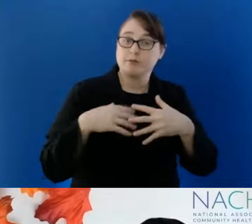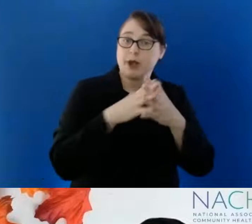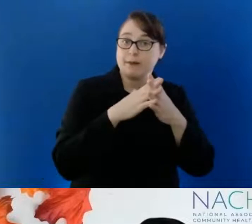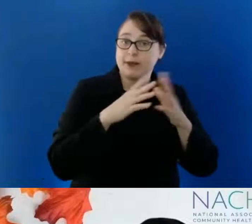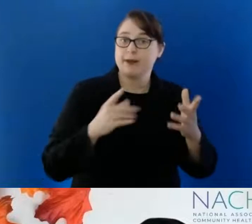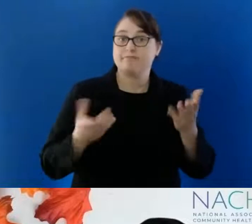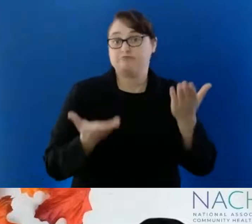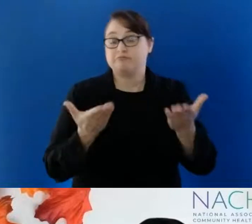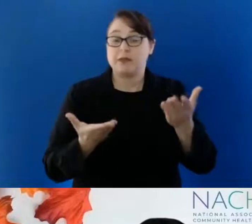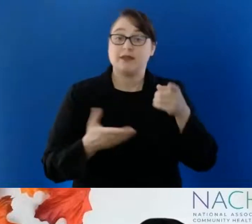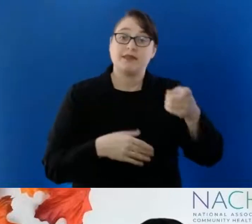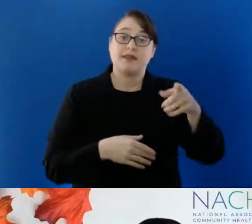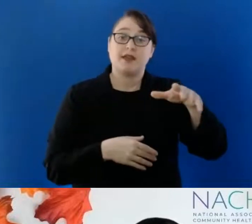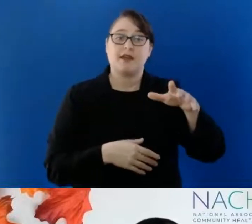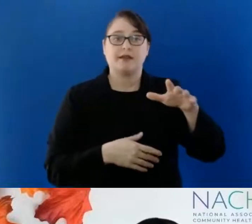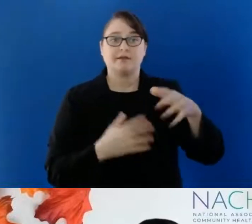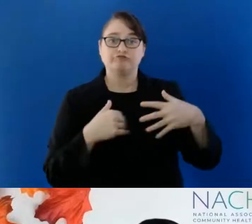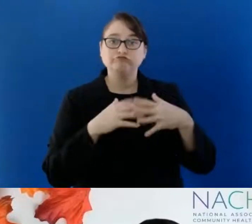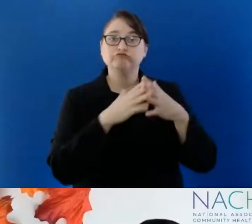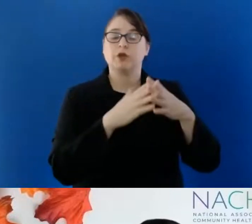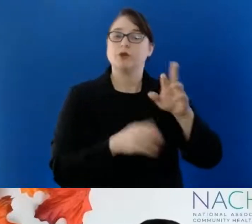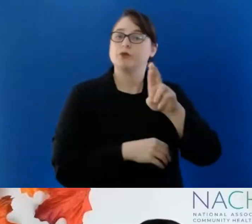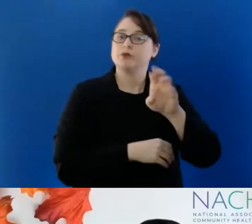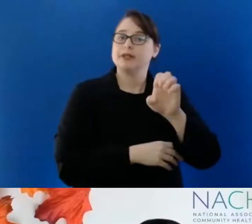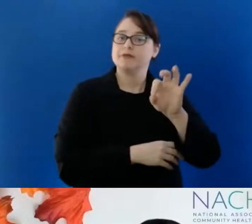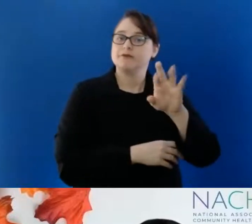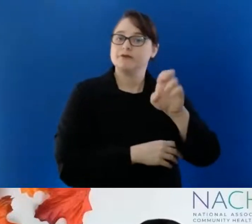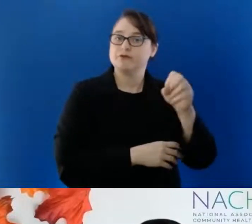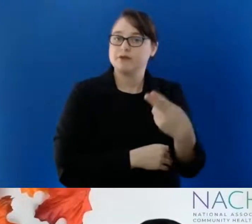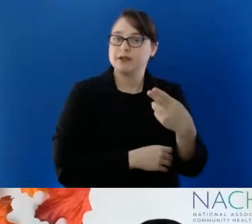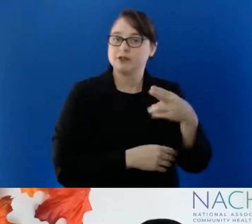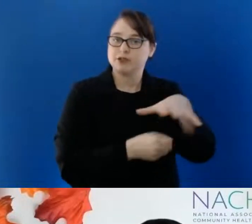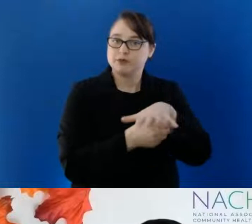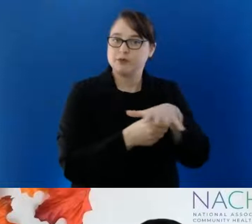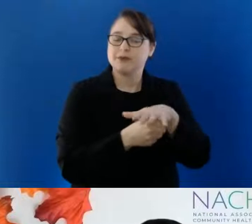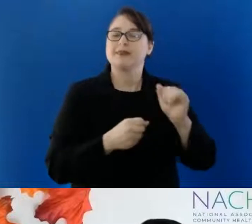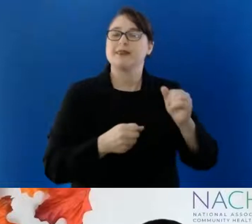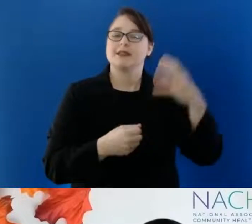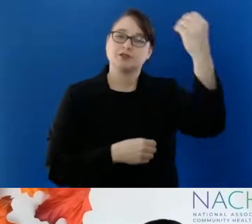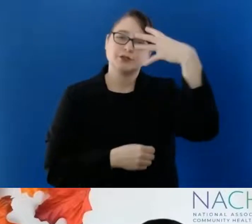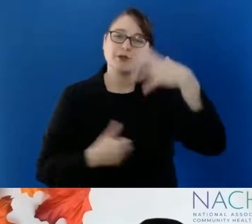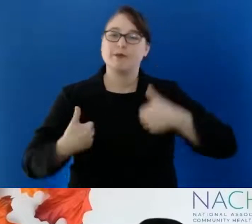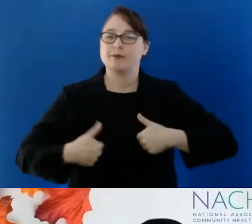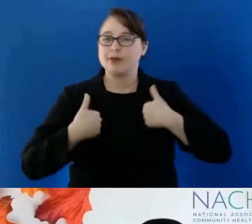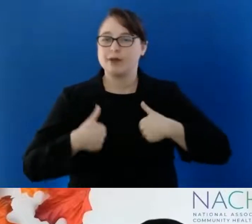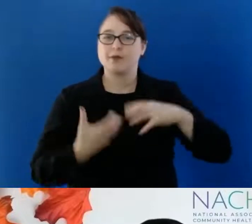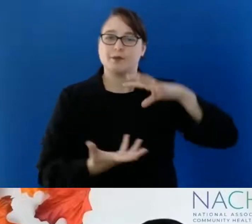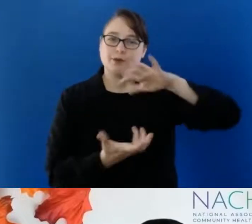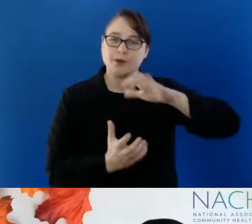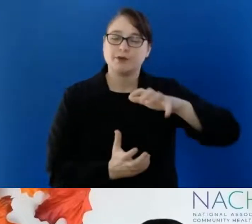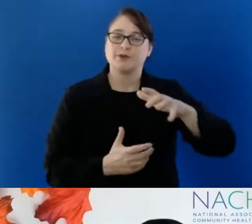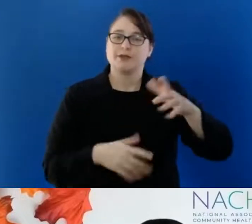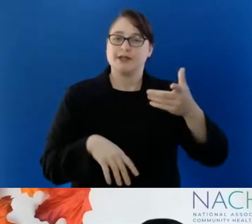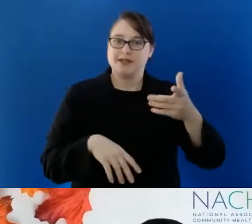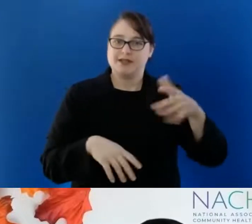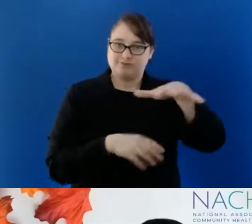Refresh Spot, which is a shower, bathroom, and laundry facility open 24/7, doing a pop-up, and then the community